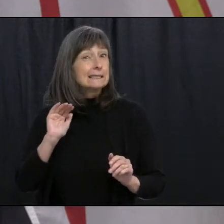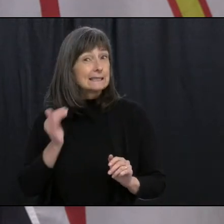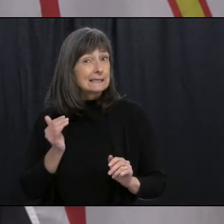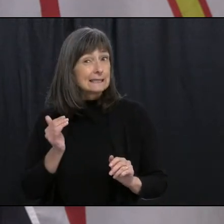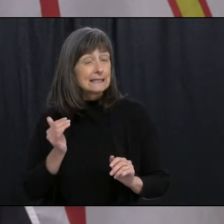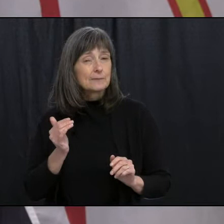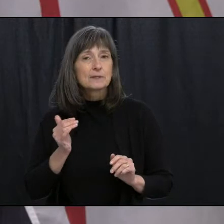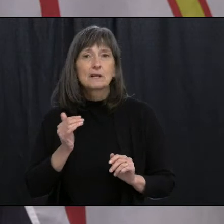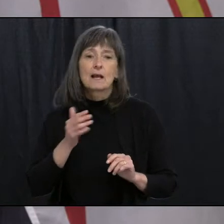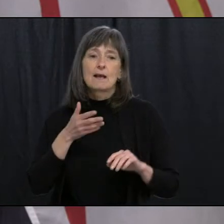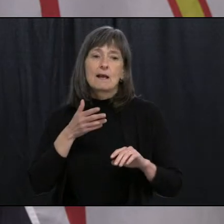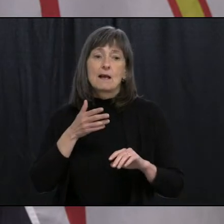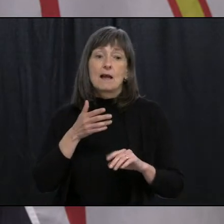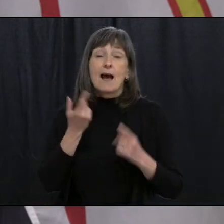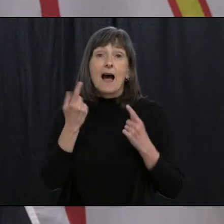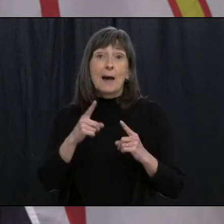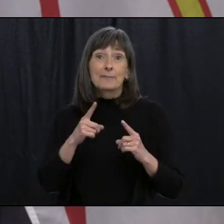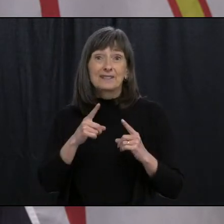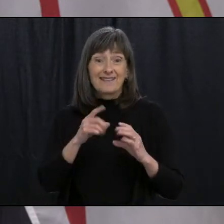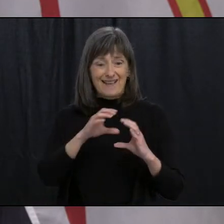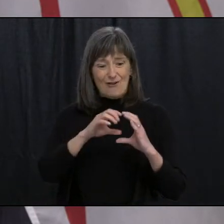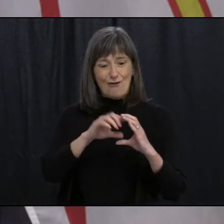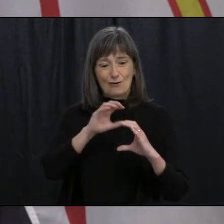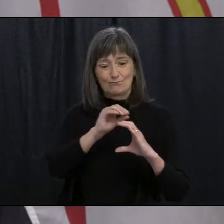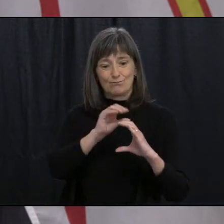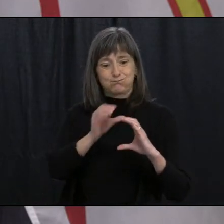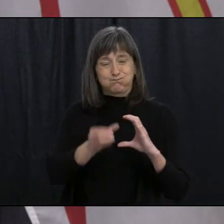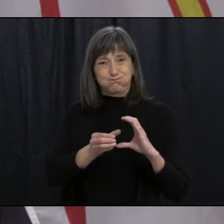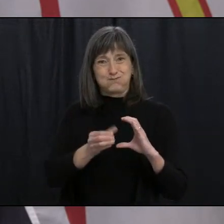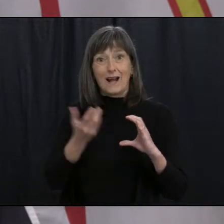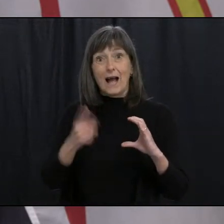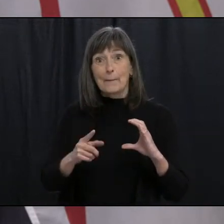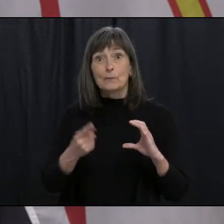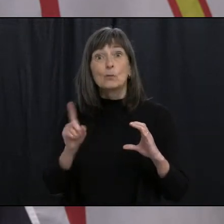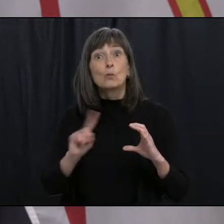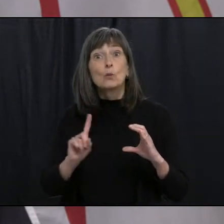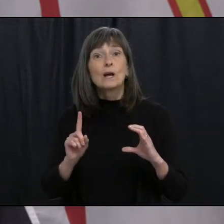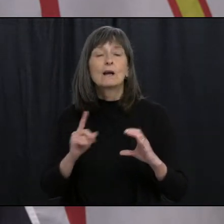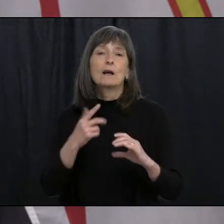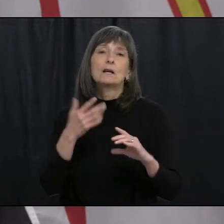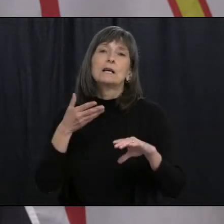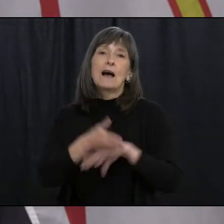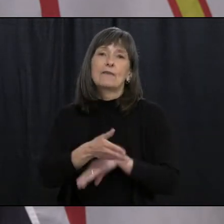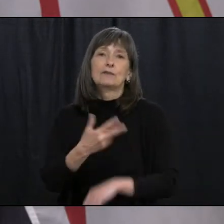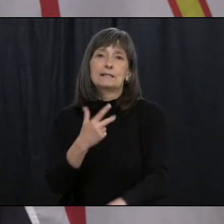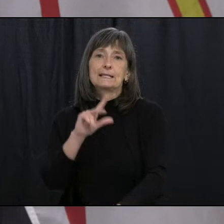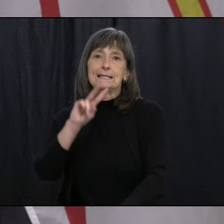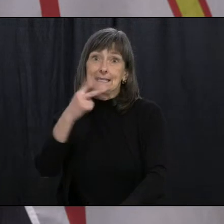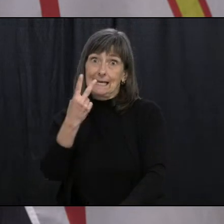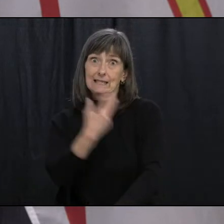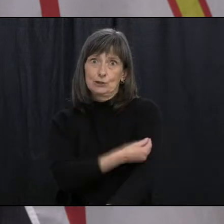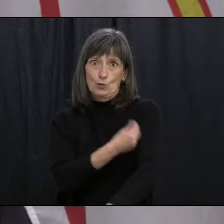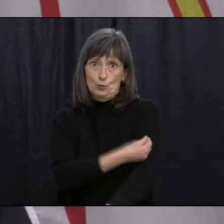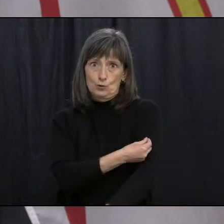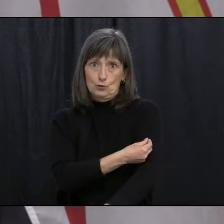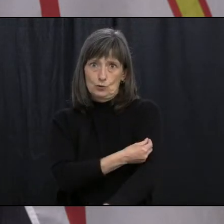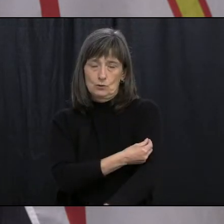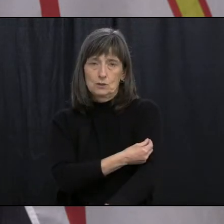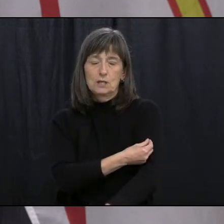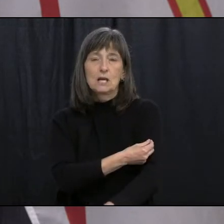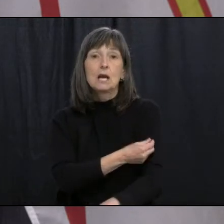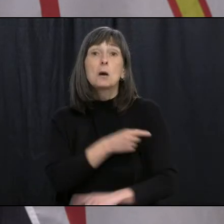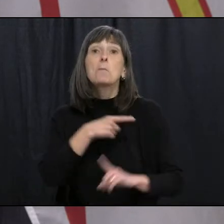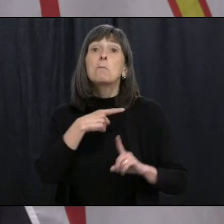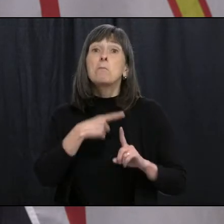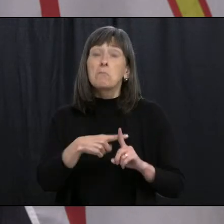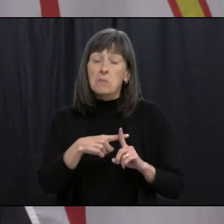after second dose, and that it seems to be a mild condition that resolves on its own in the